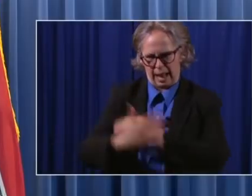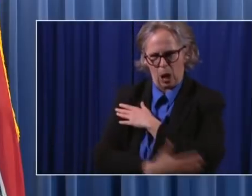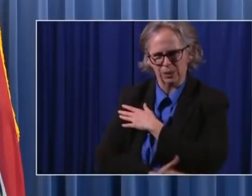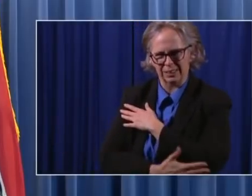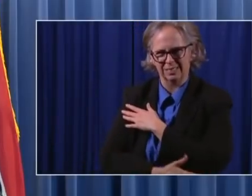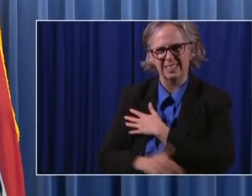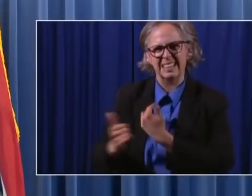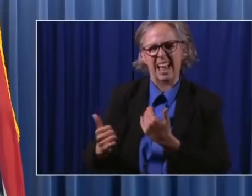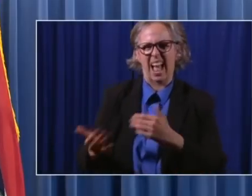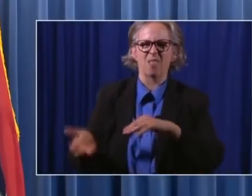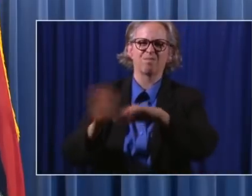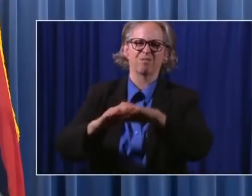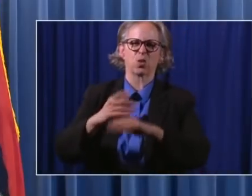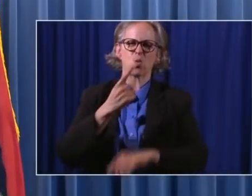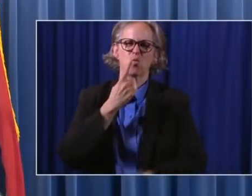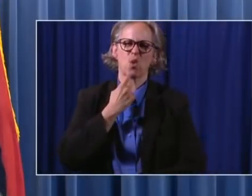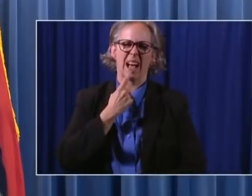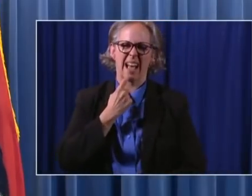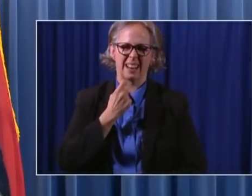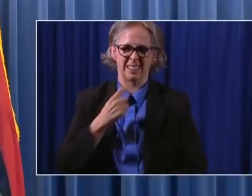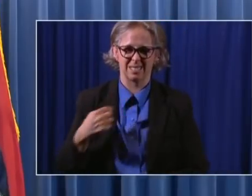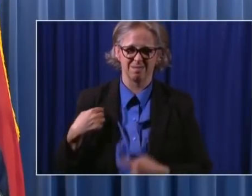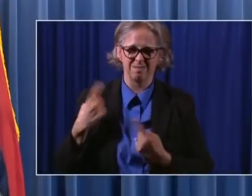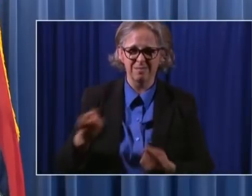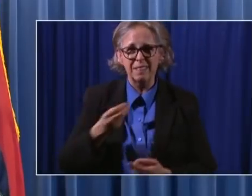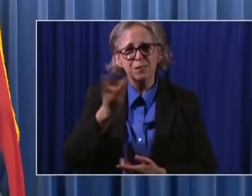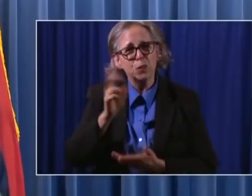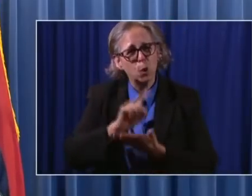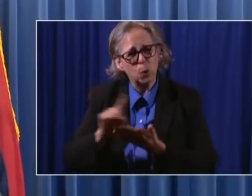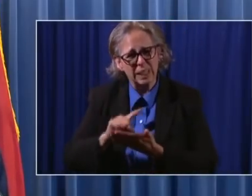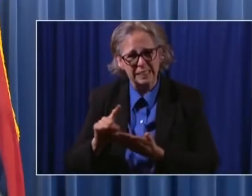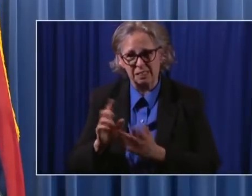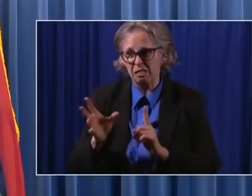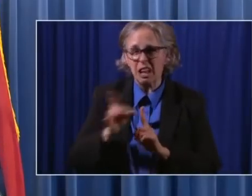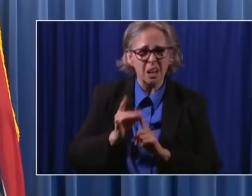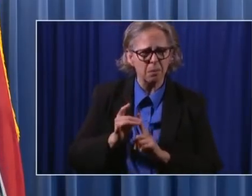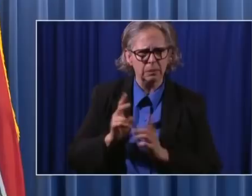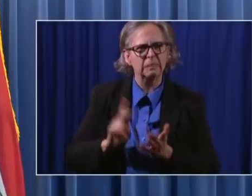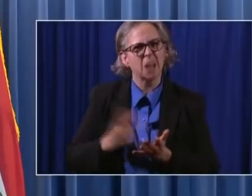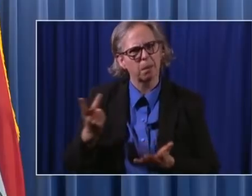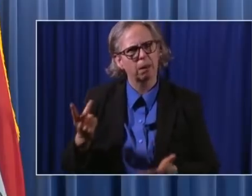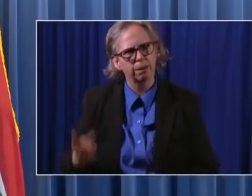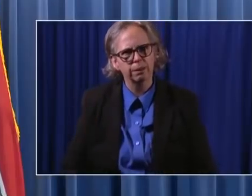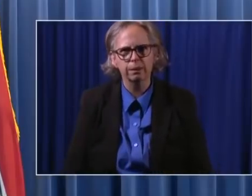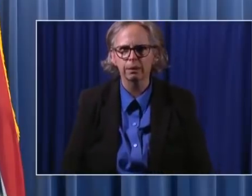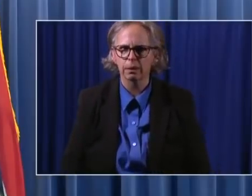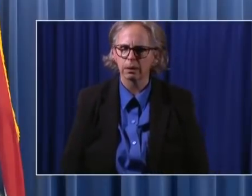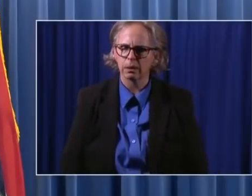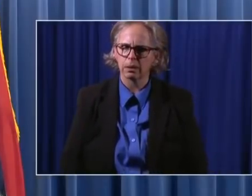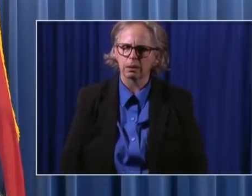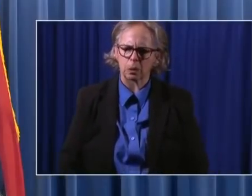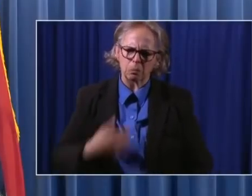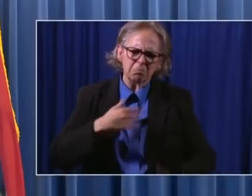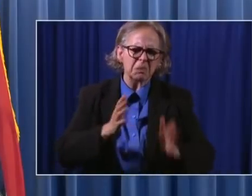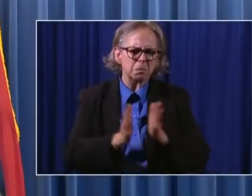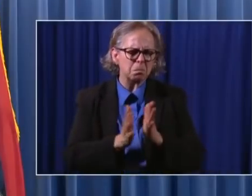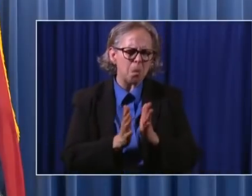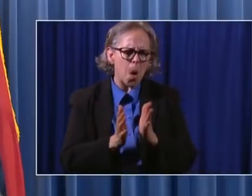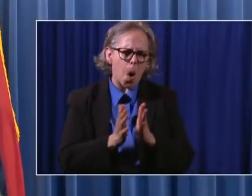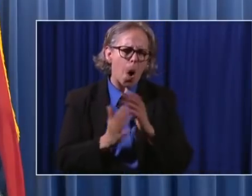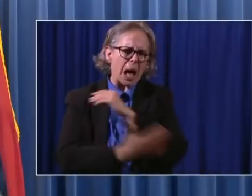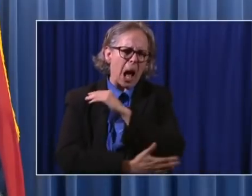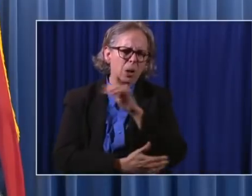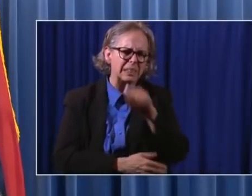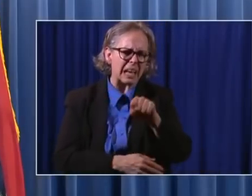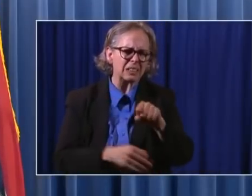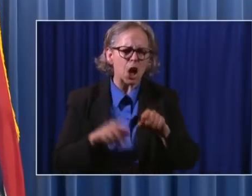case average double over the last few weeks. While it is a smaller county, 124,000 residents, Richland County has had